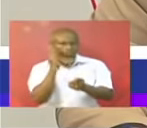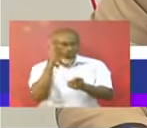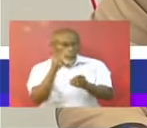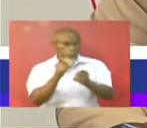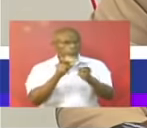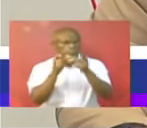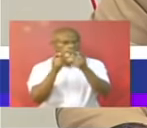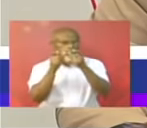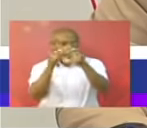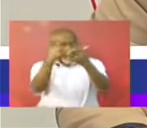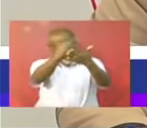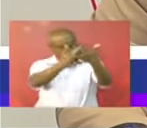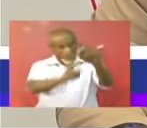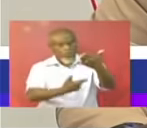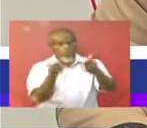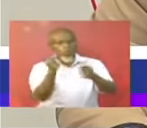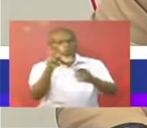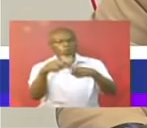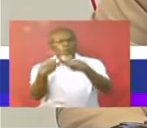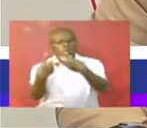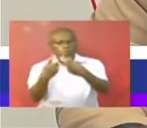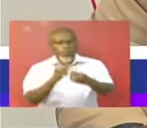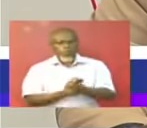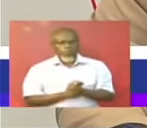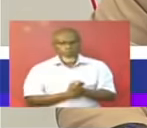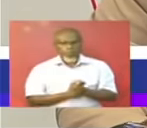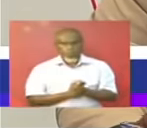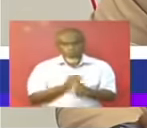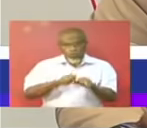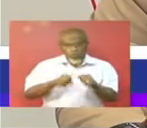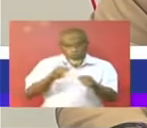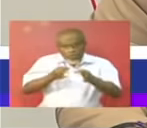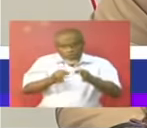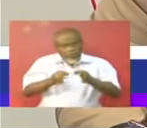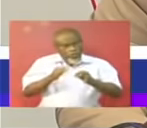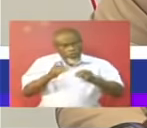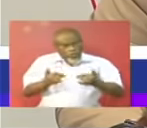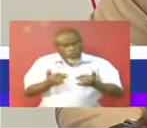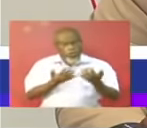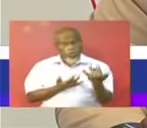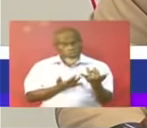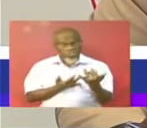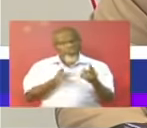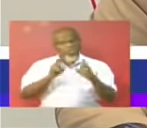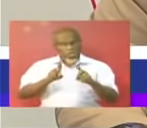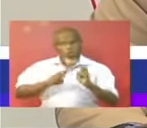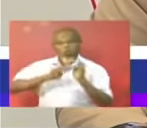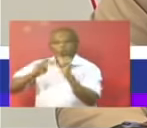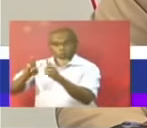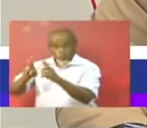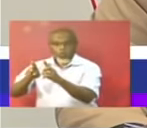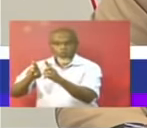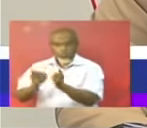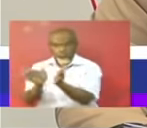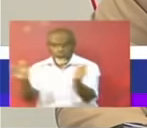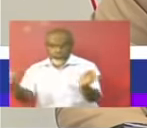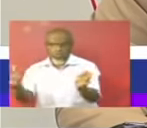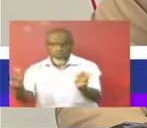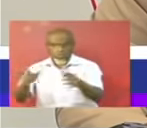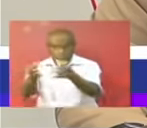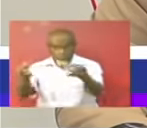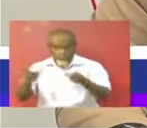if you haven't yet gotten your vaccine, you can make your way to those pop-up sites to do so. We are